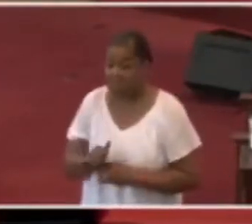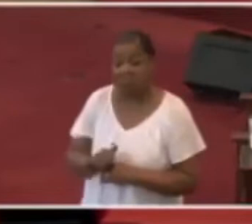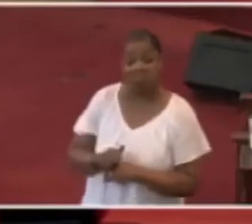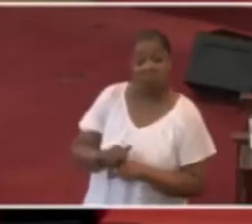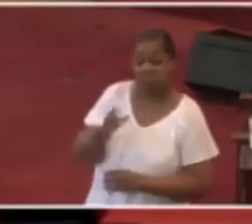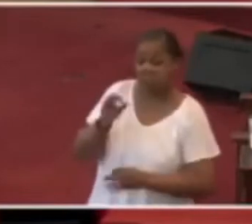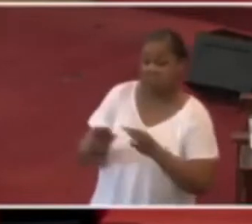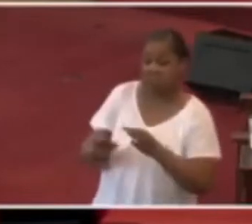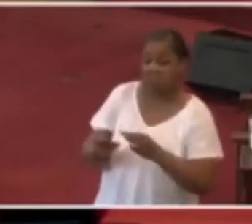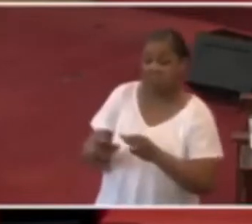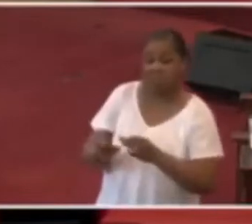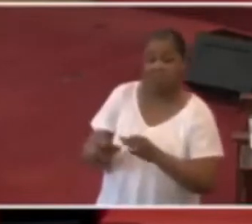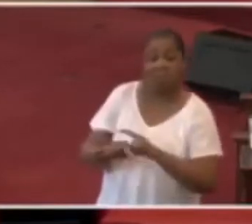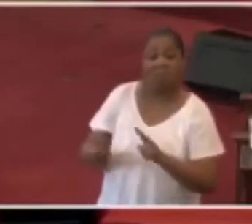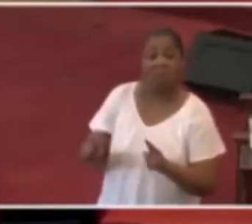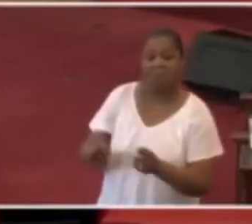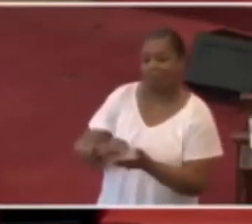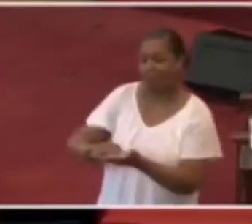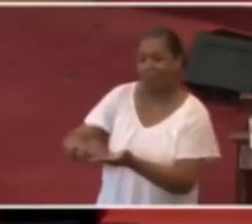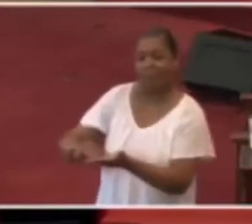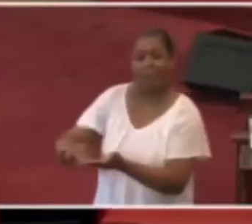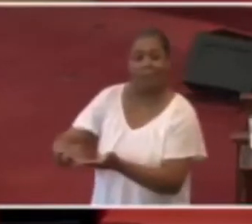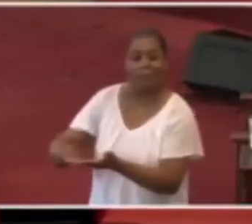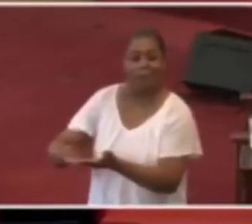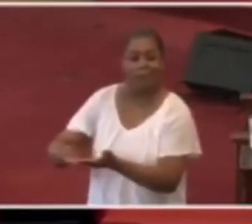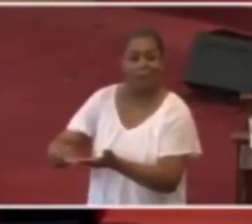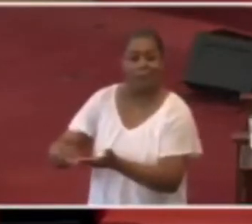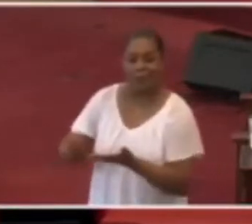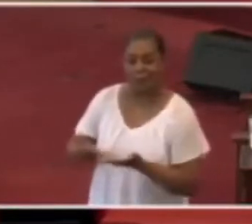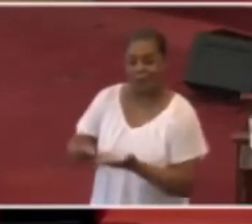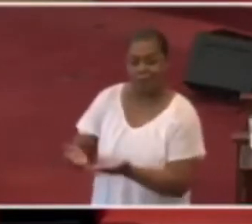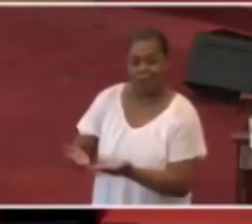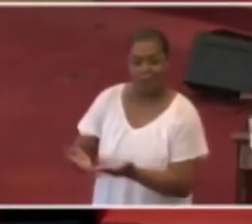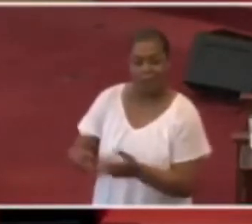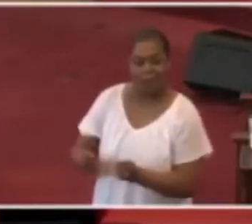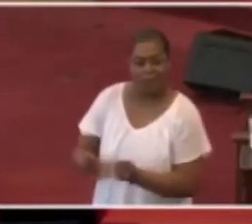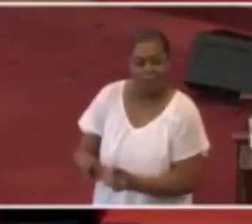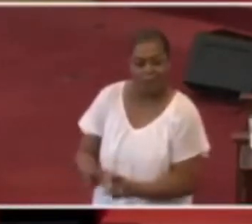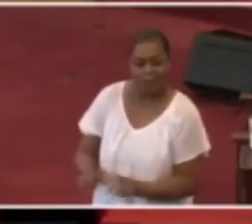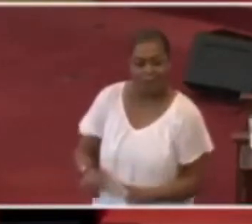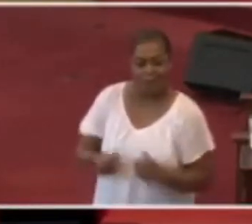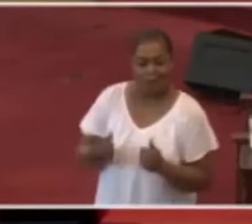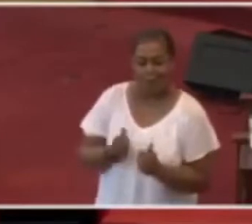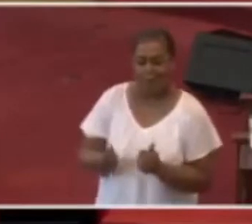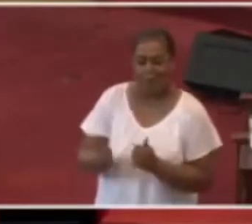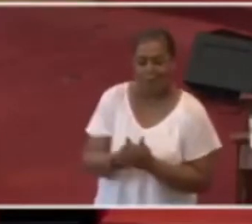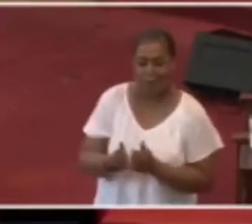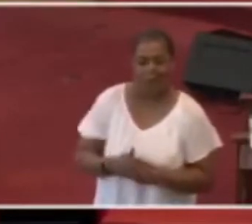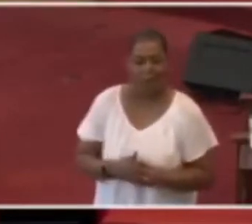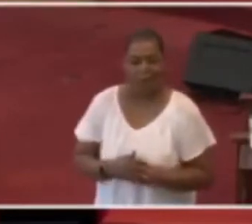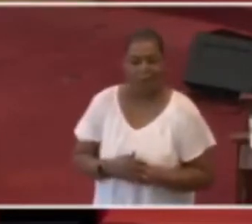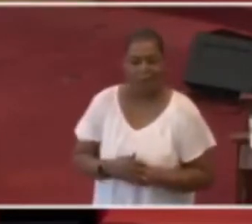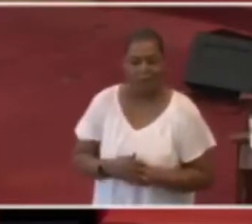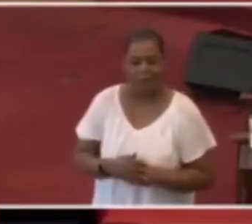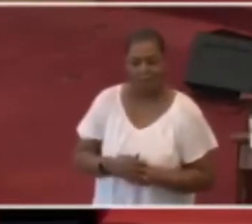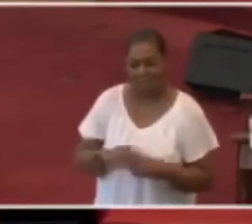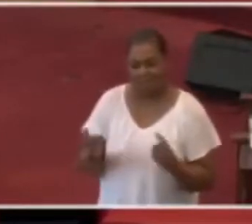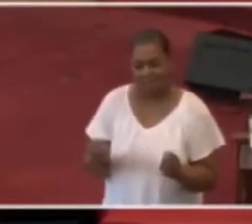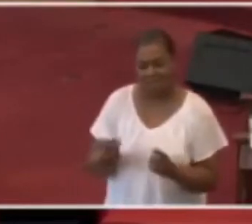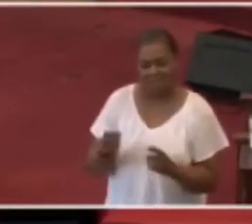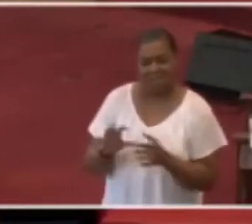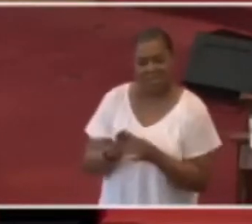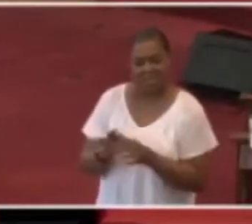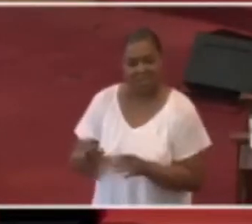I'm going to pardon her. He gifts her with a chance to live past this moment and to push her life in a